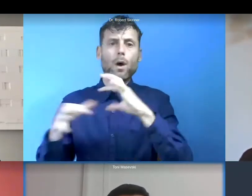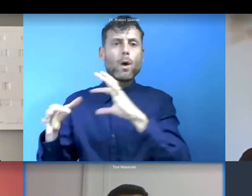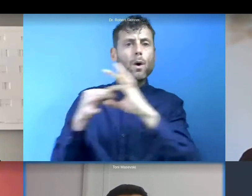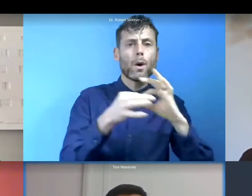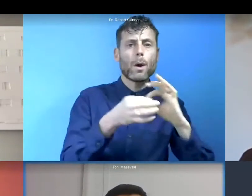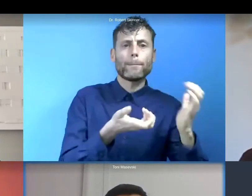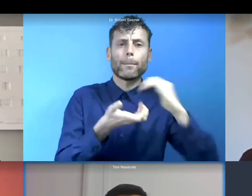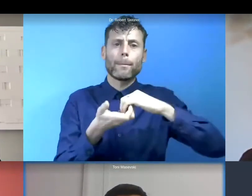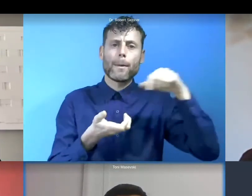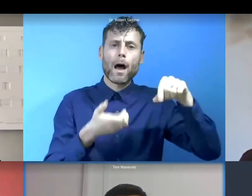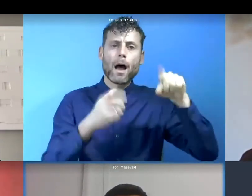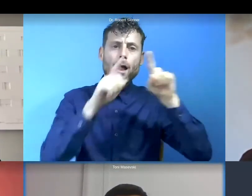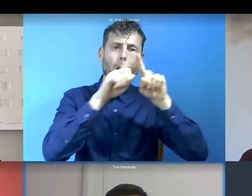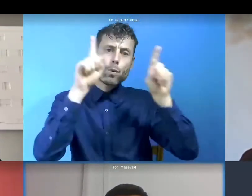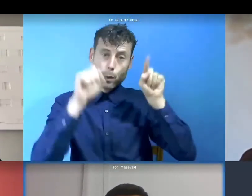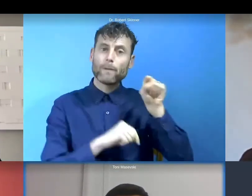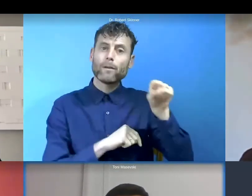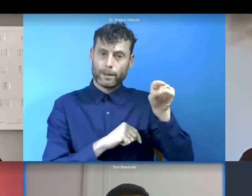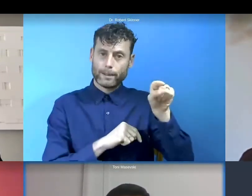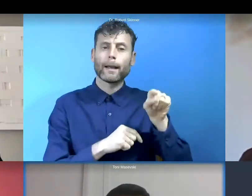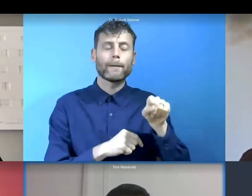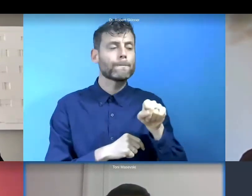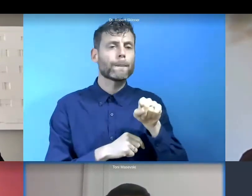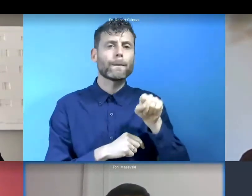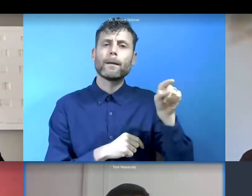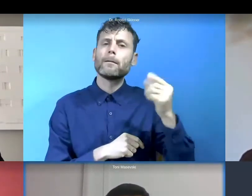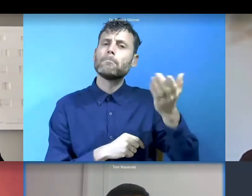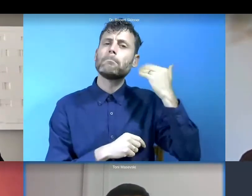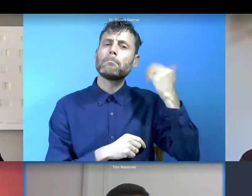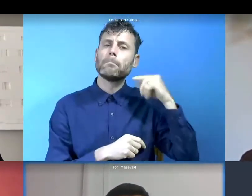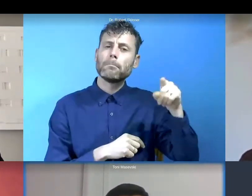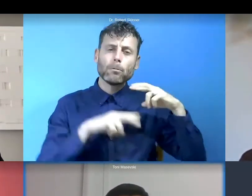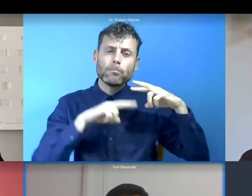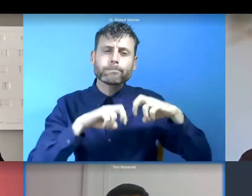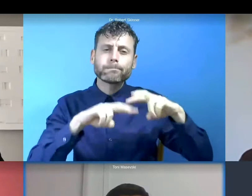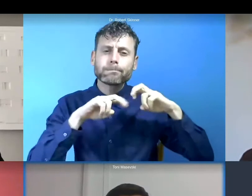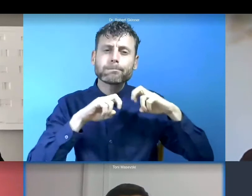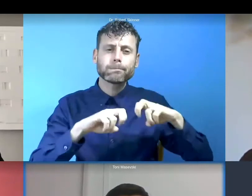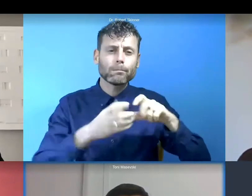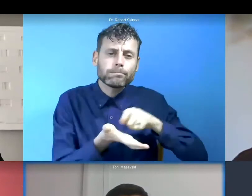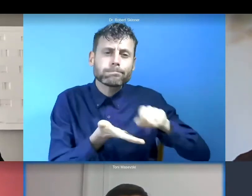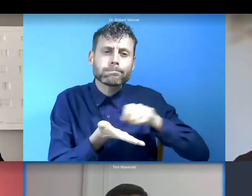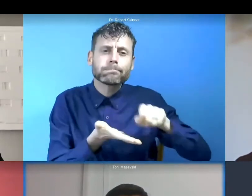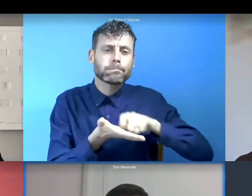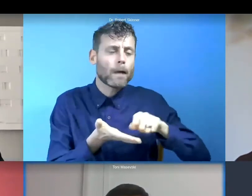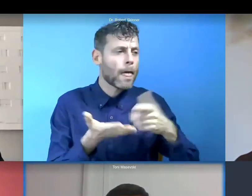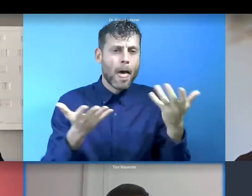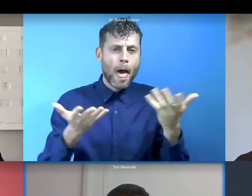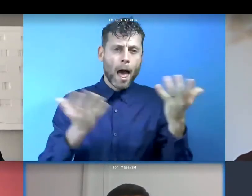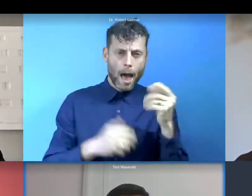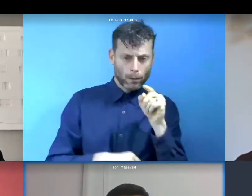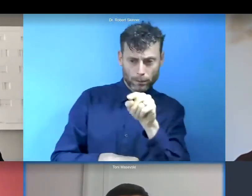Methodius, that a study group made a research on the reuse of the public